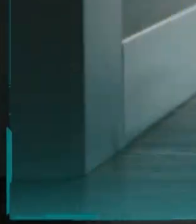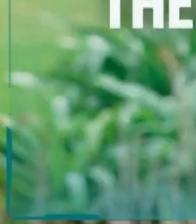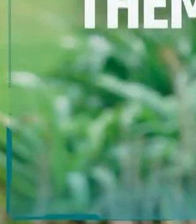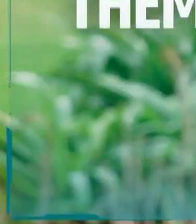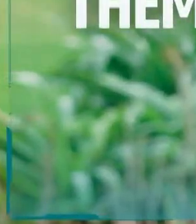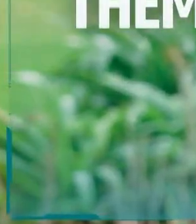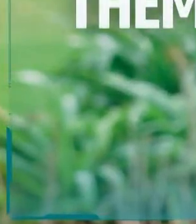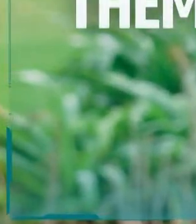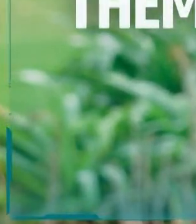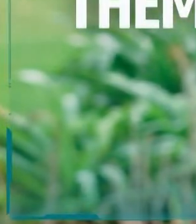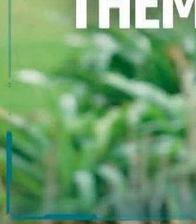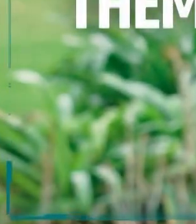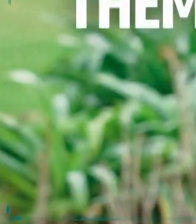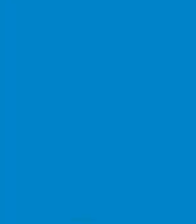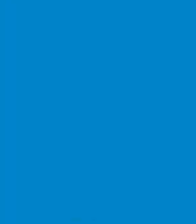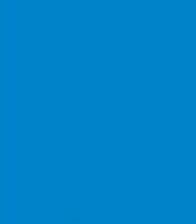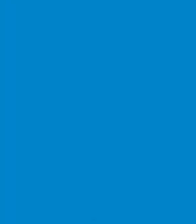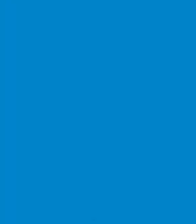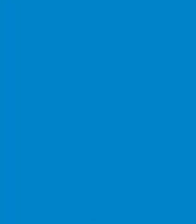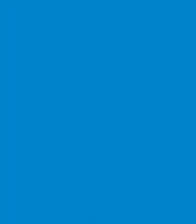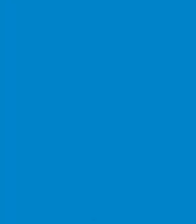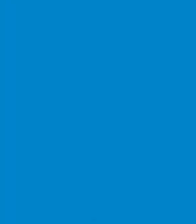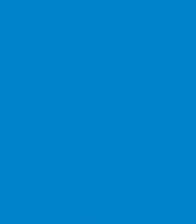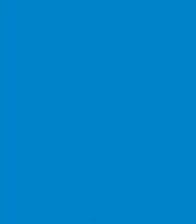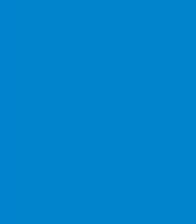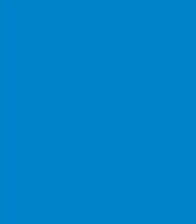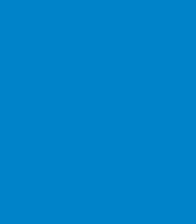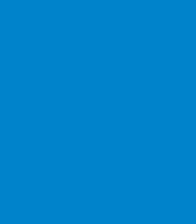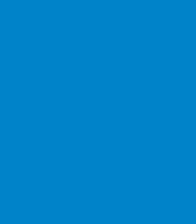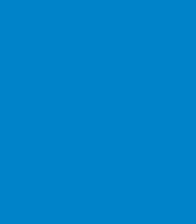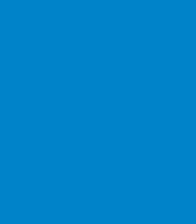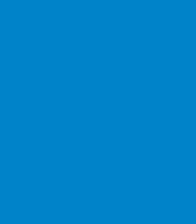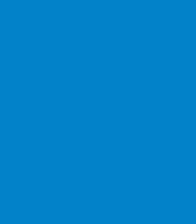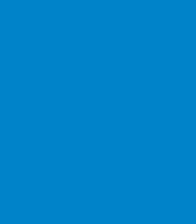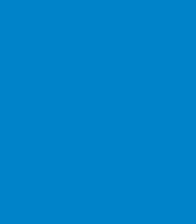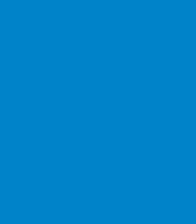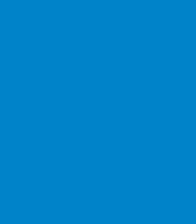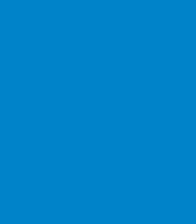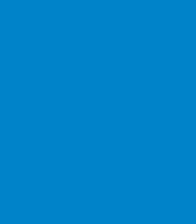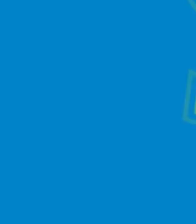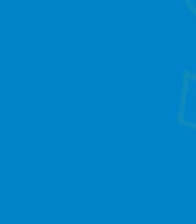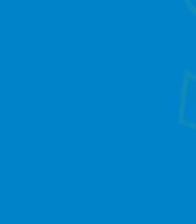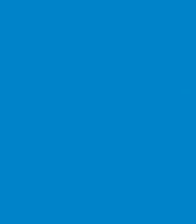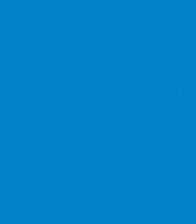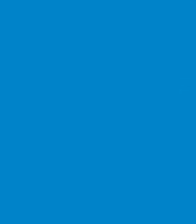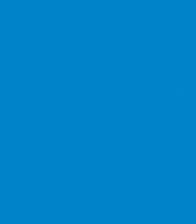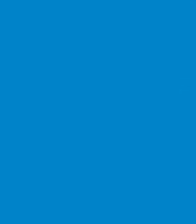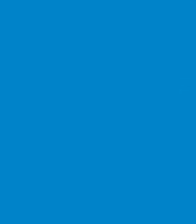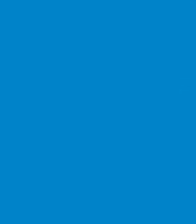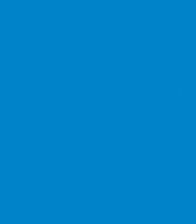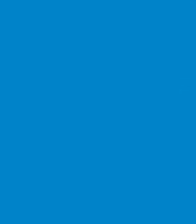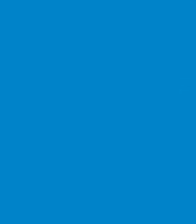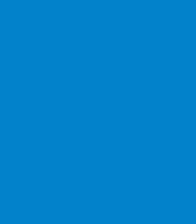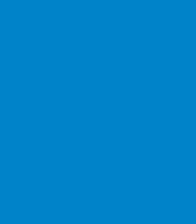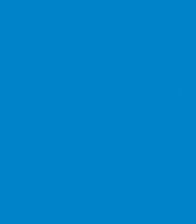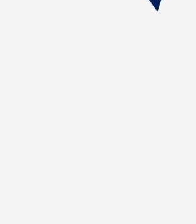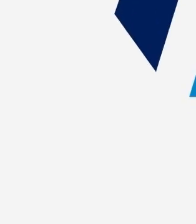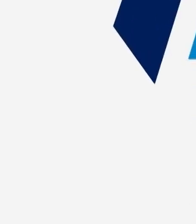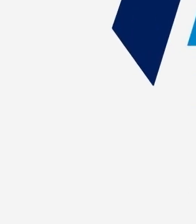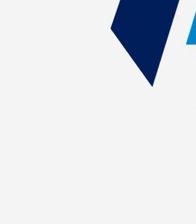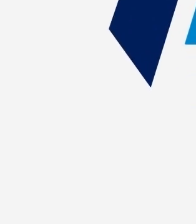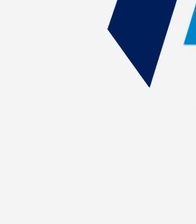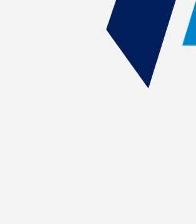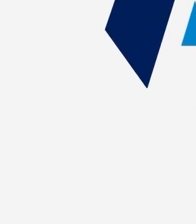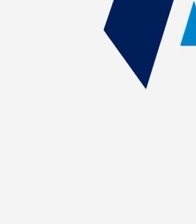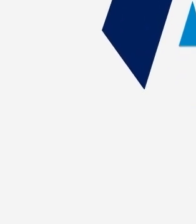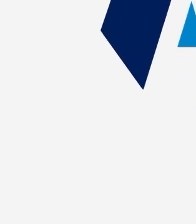mind. Secure them all with Armor Security. Advanced protection starts from just $4 per day.